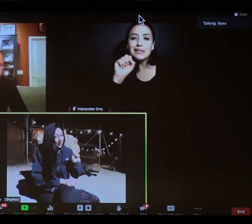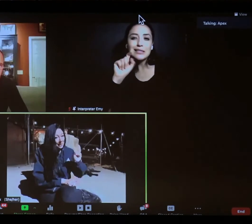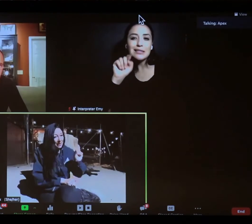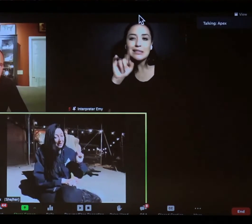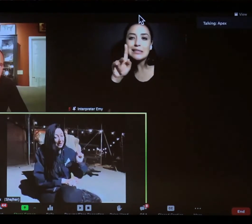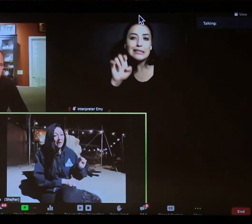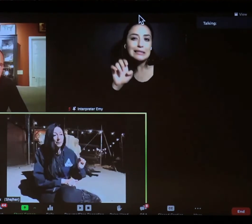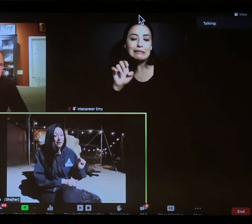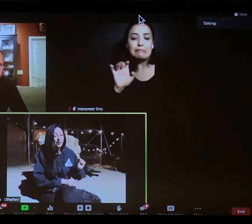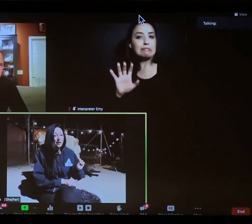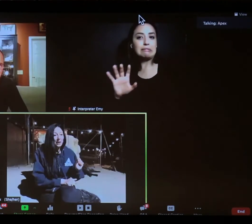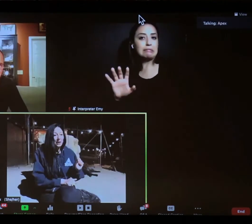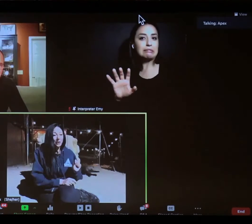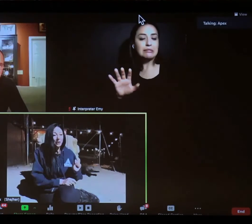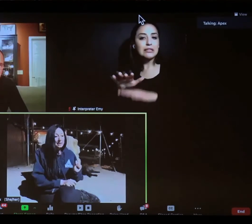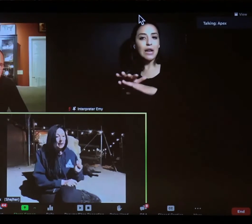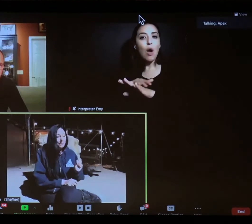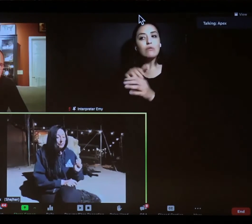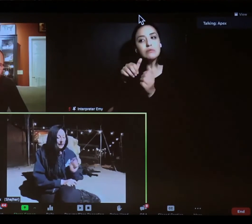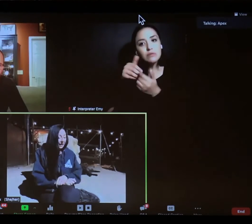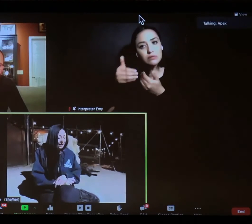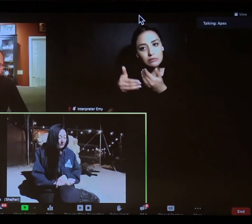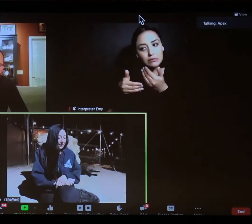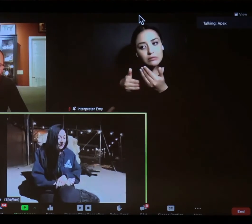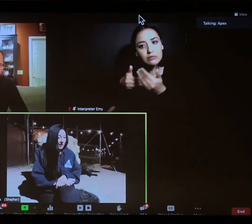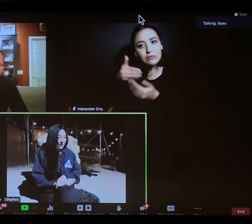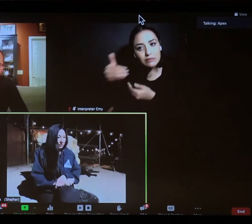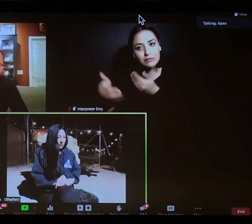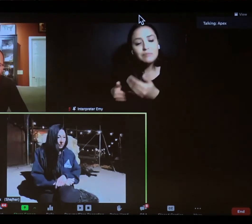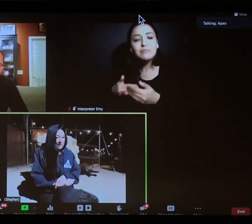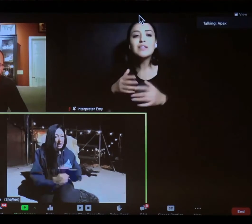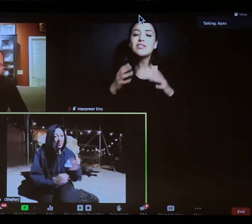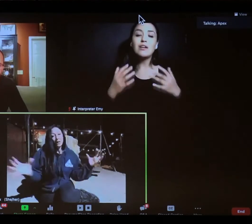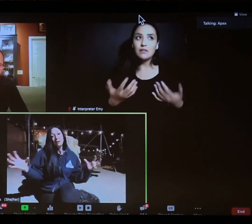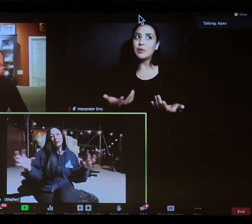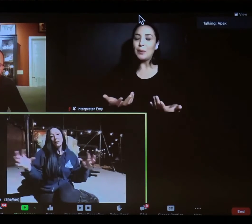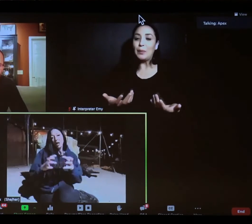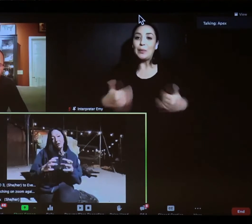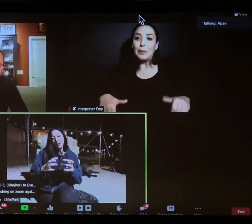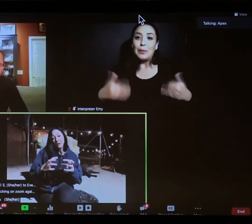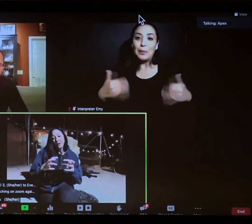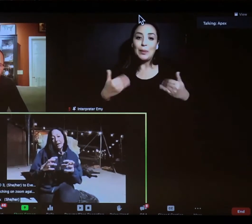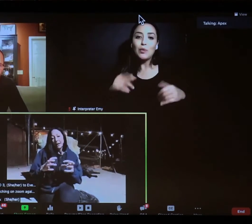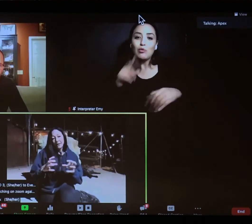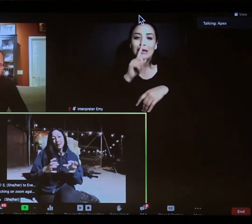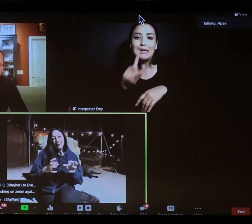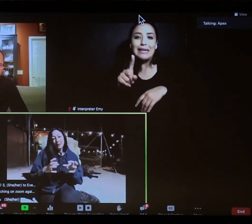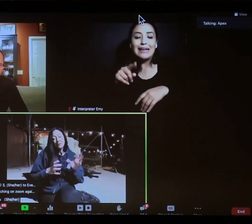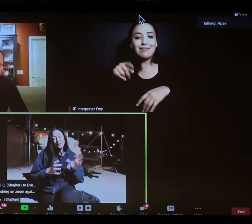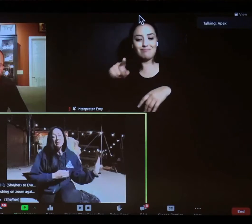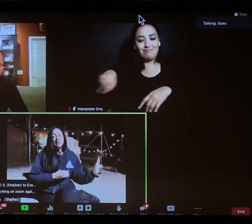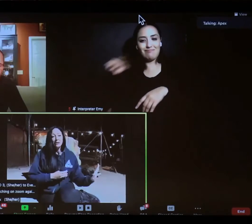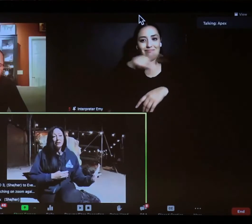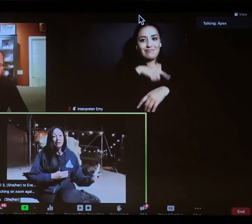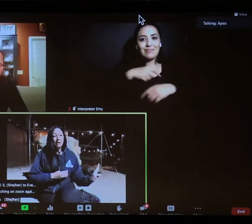at a time, you know. And it really is, they heal each other, and like Steve